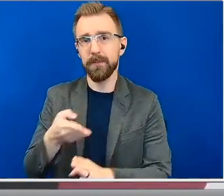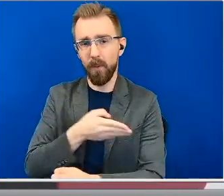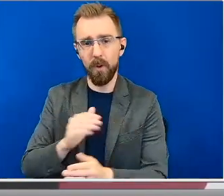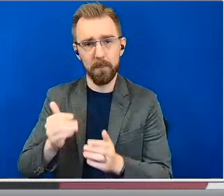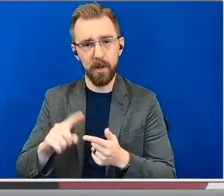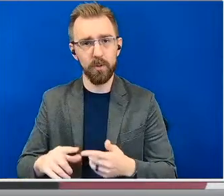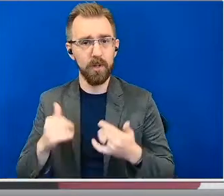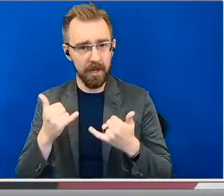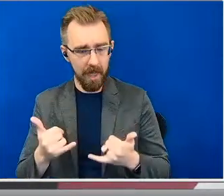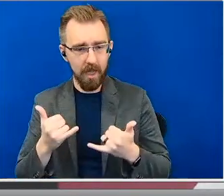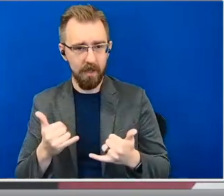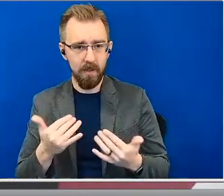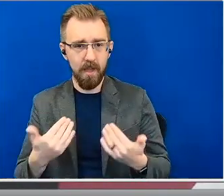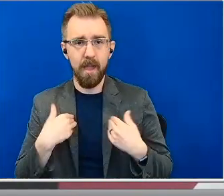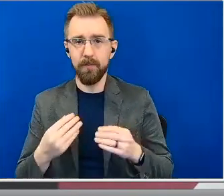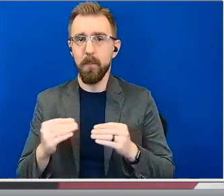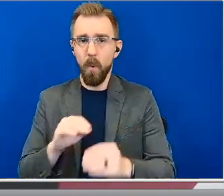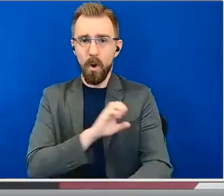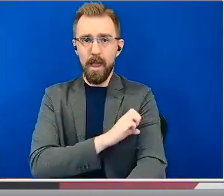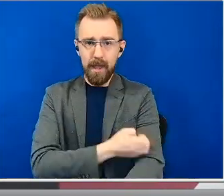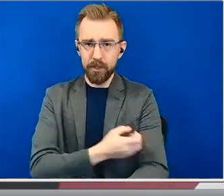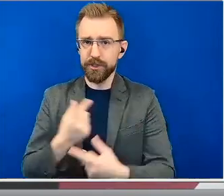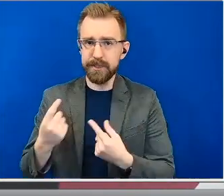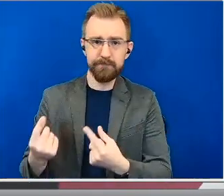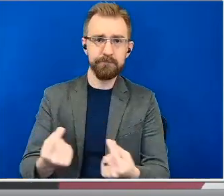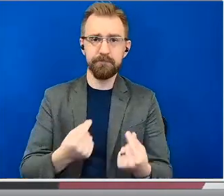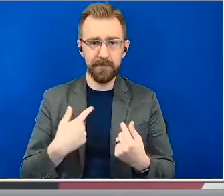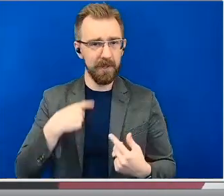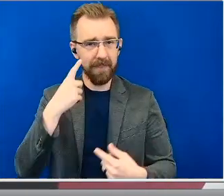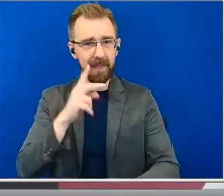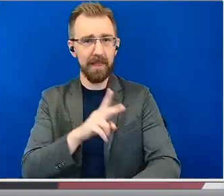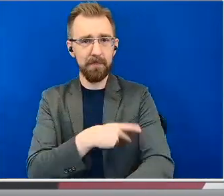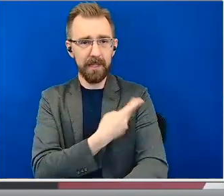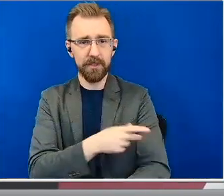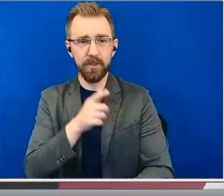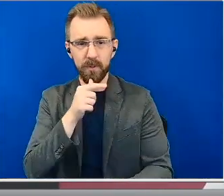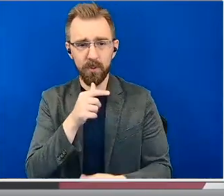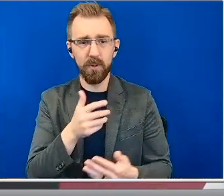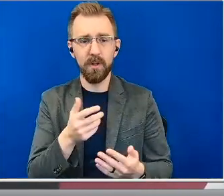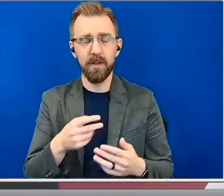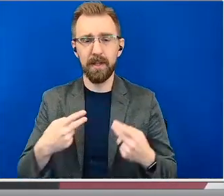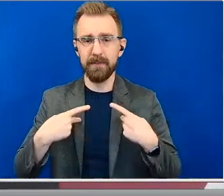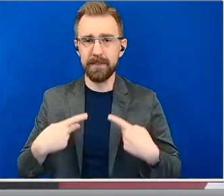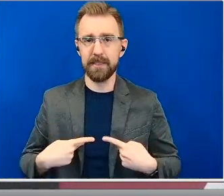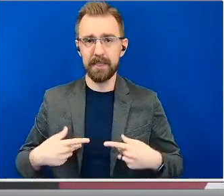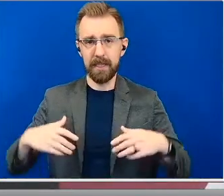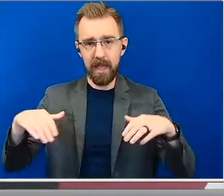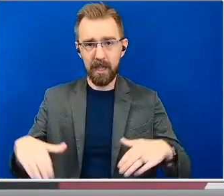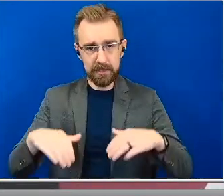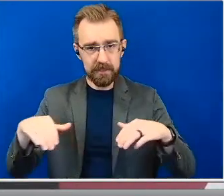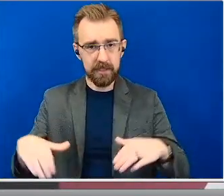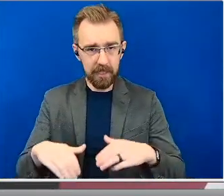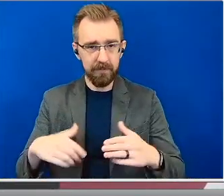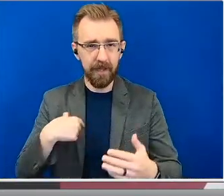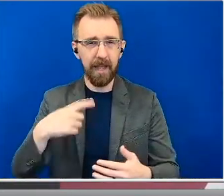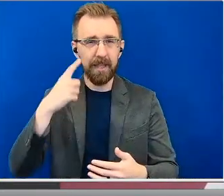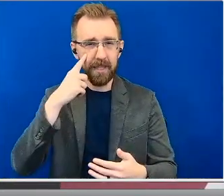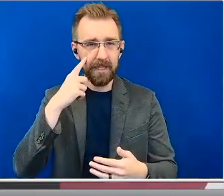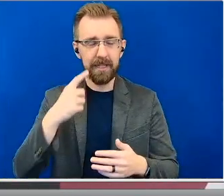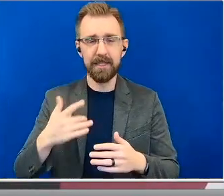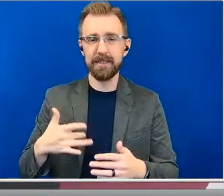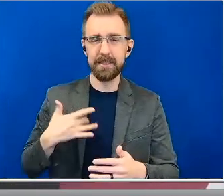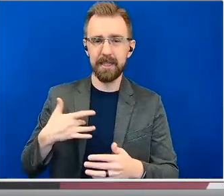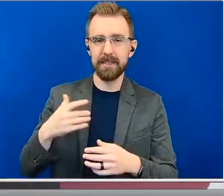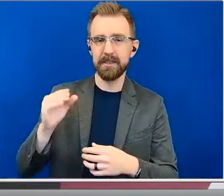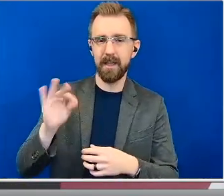more energy to do. So I think in patients who are physically active, I think the sense of